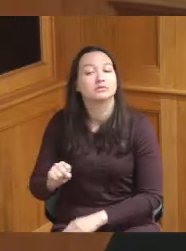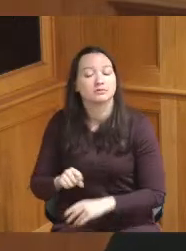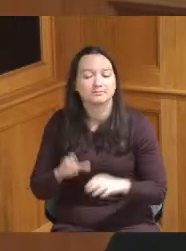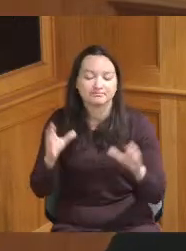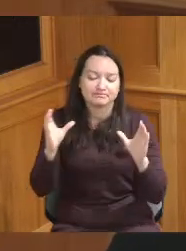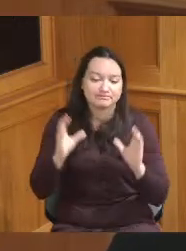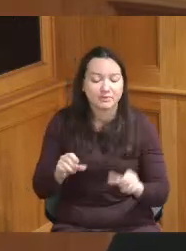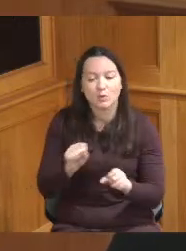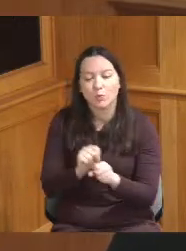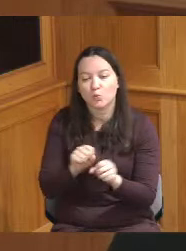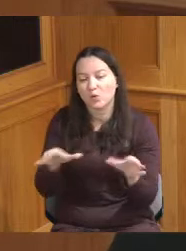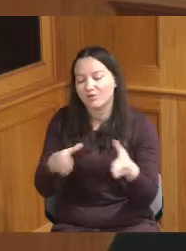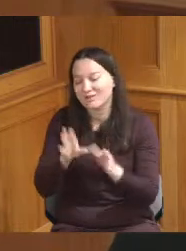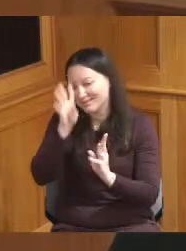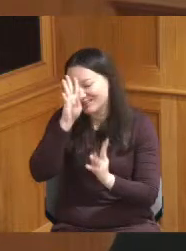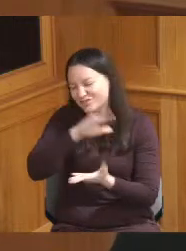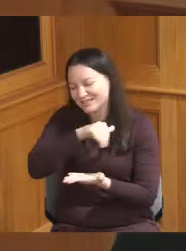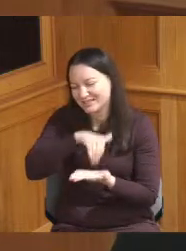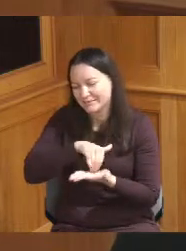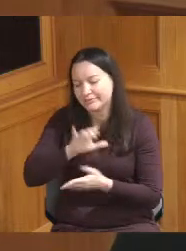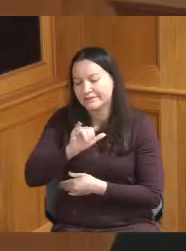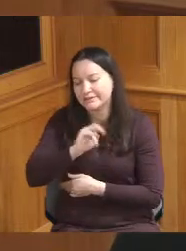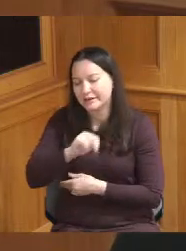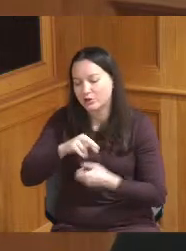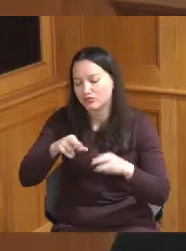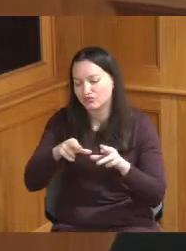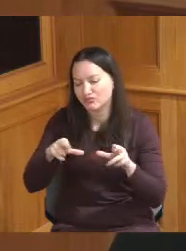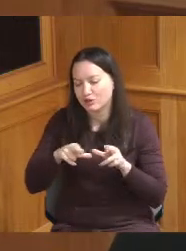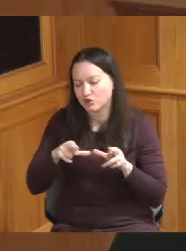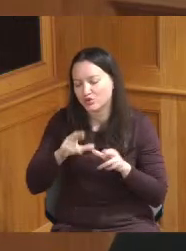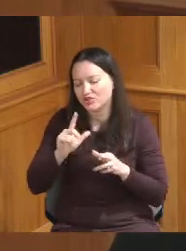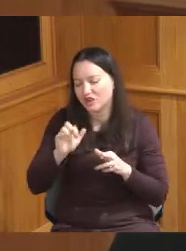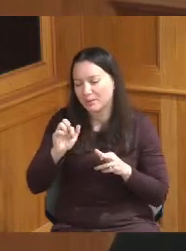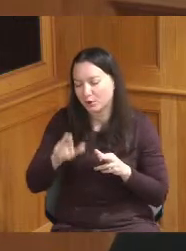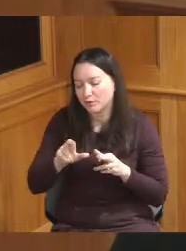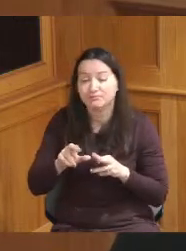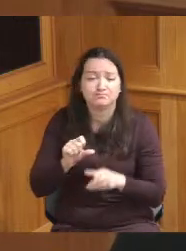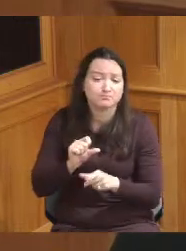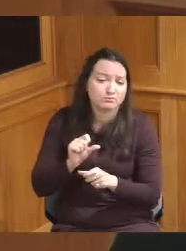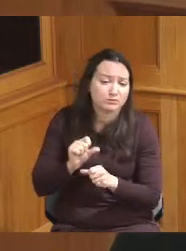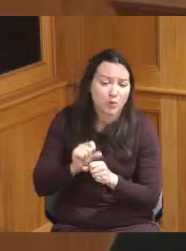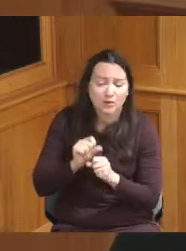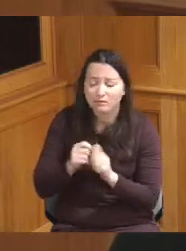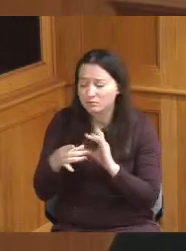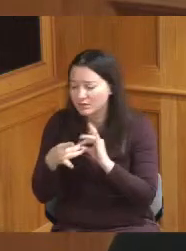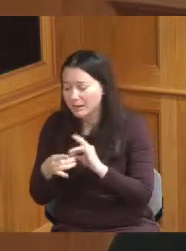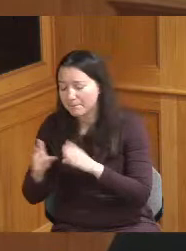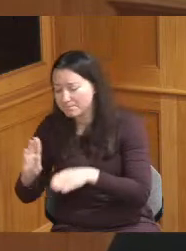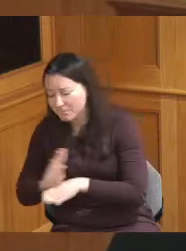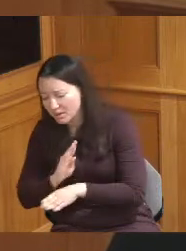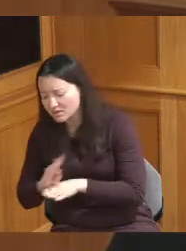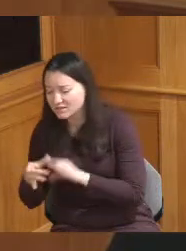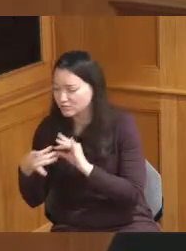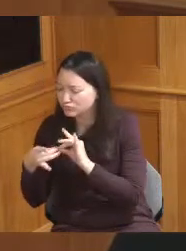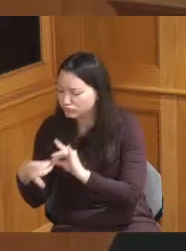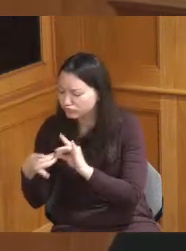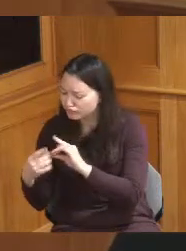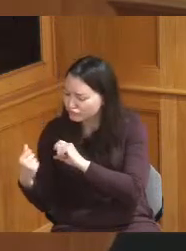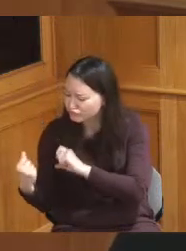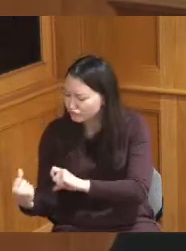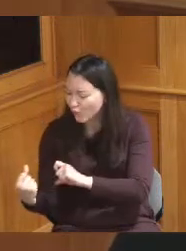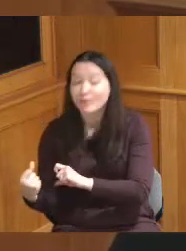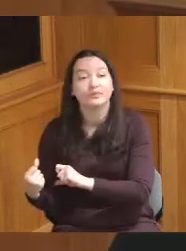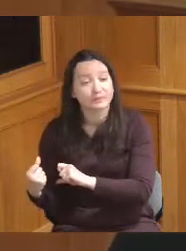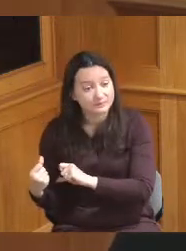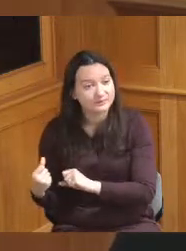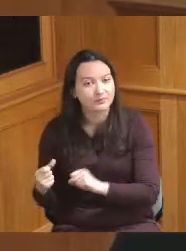Workforce Innovation Center at the Cincinnati Regional Chamber that's going to really work on helping us connect with businesses and strengthen those business relationships